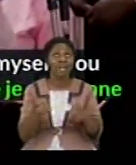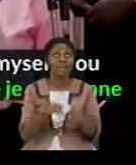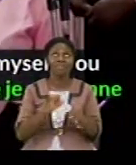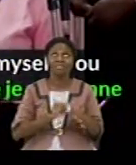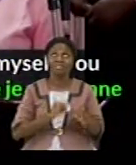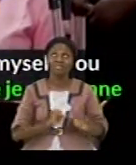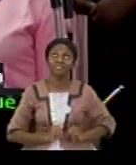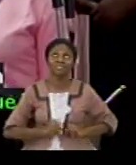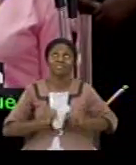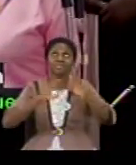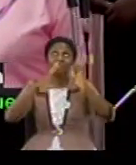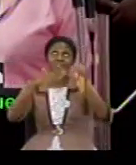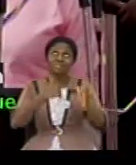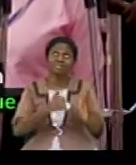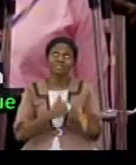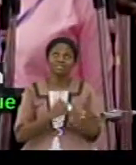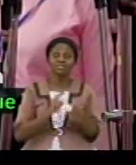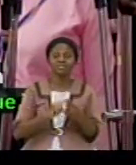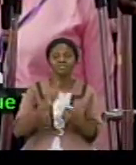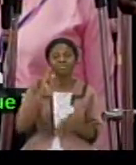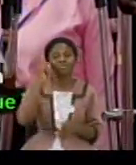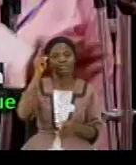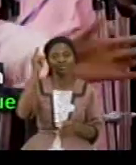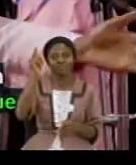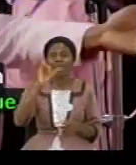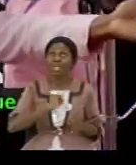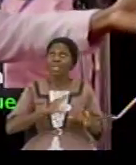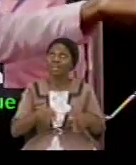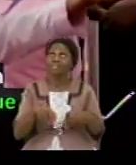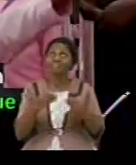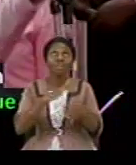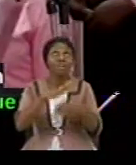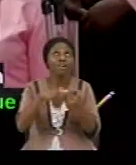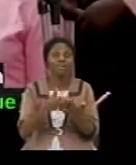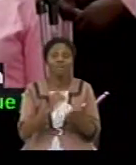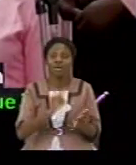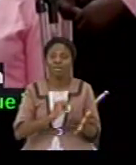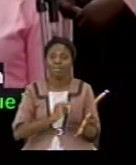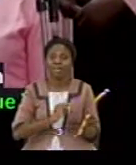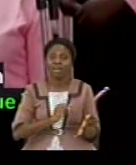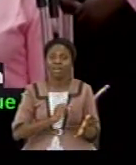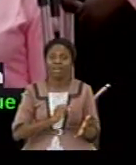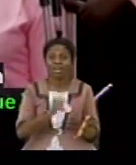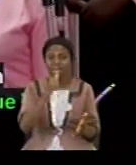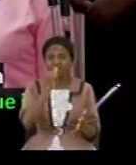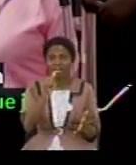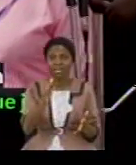you. I give you all I am and all I've